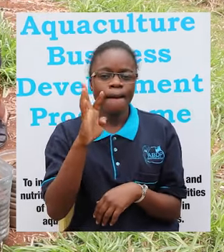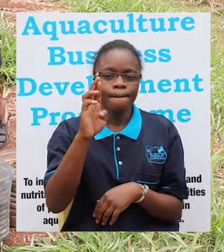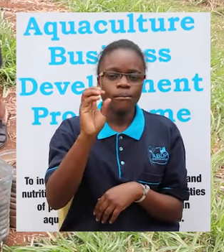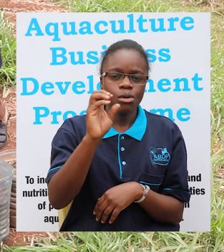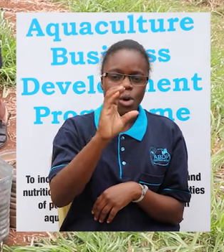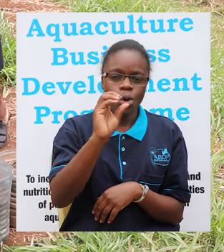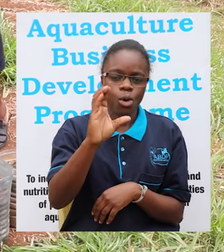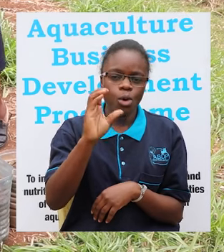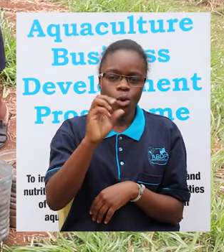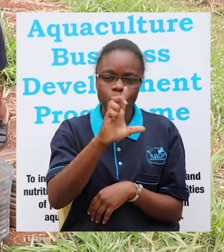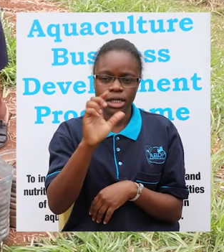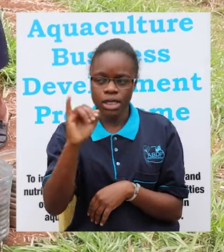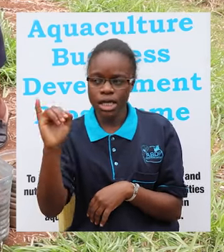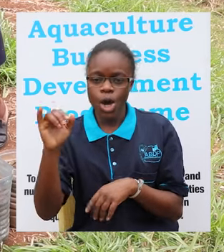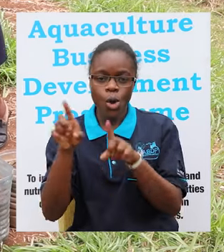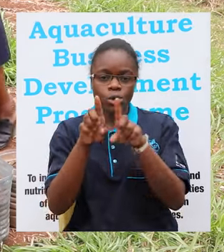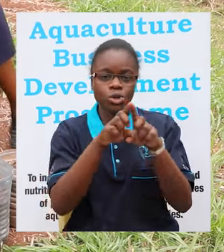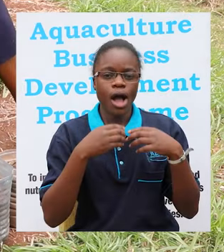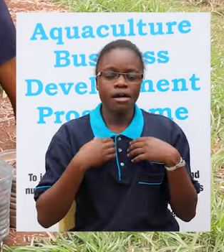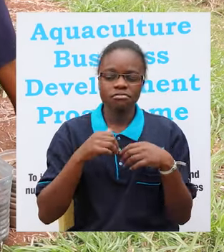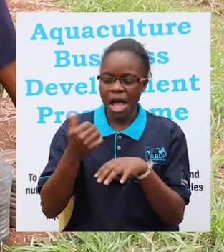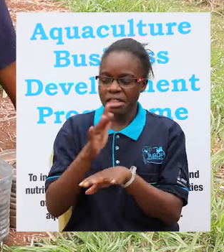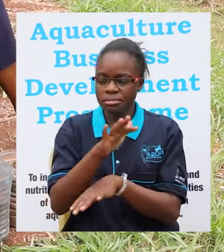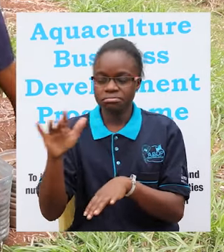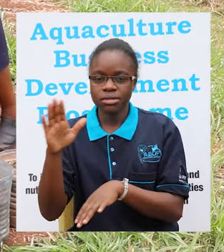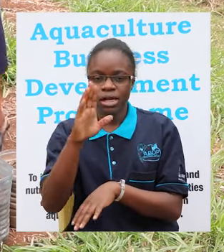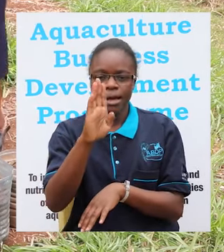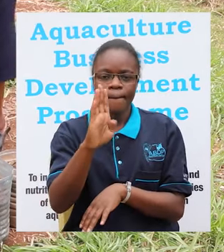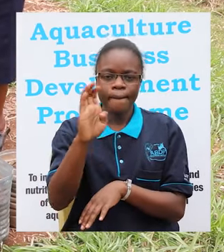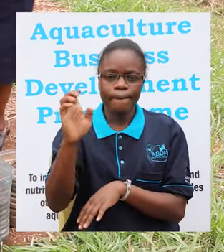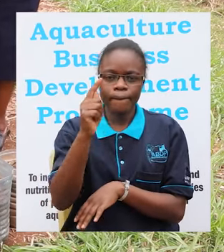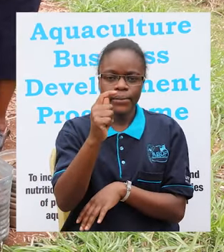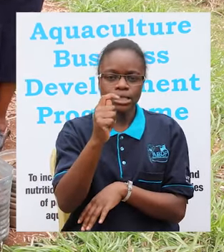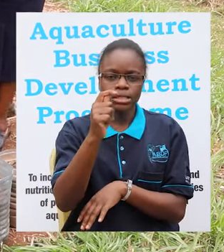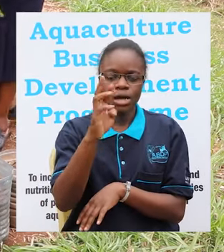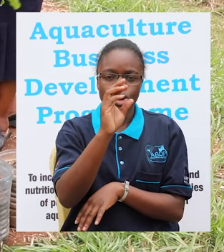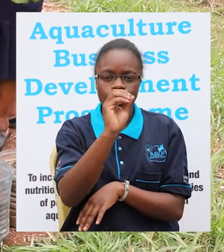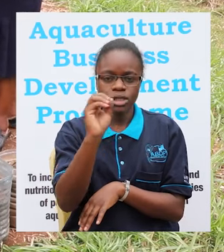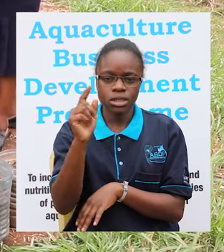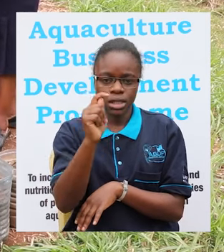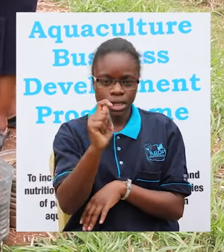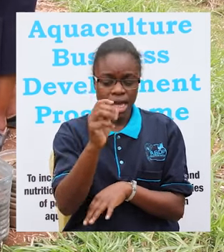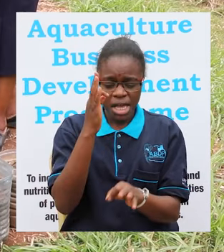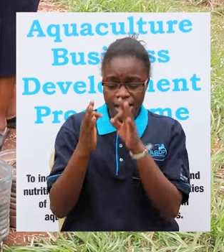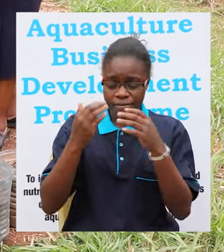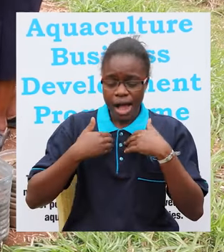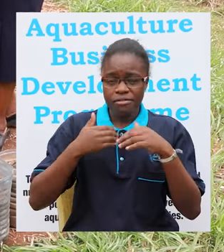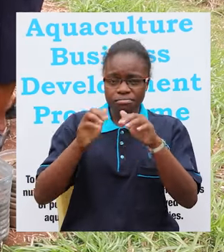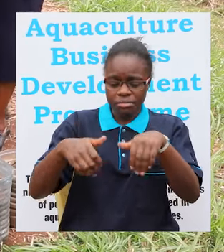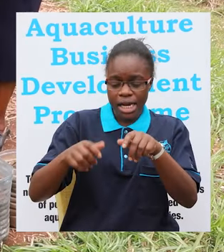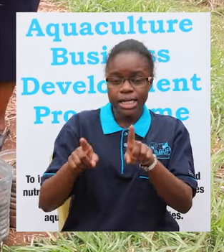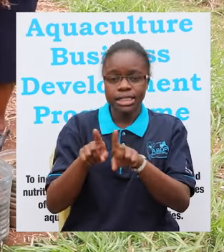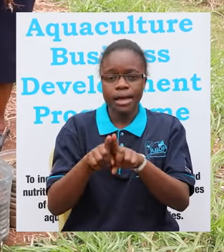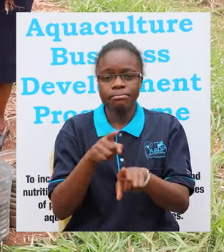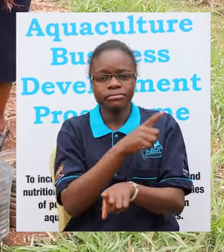this is cauliflower. We also have beetroot. We also have beetroots, which are almost ready. When you